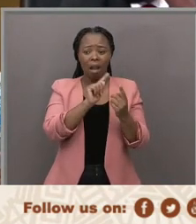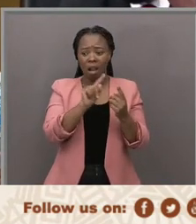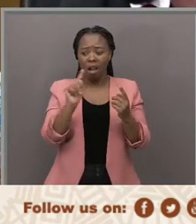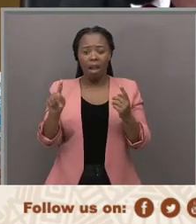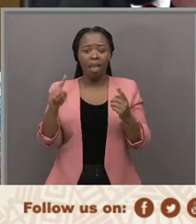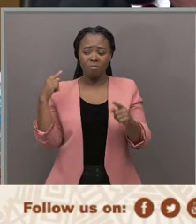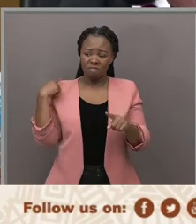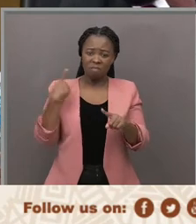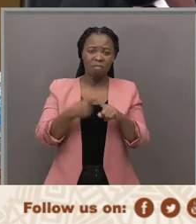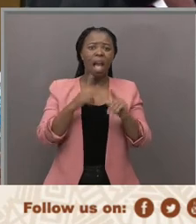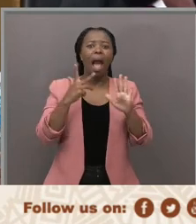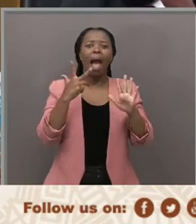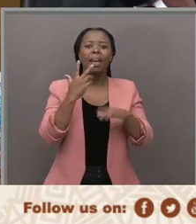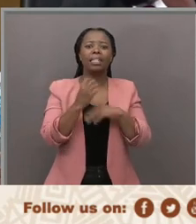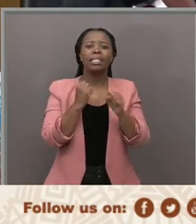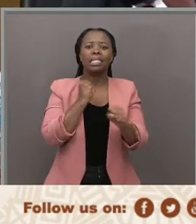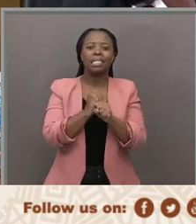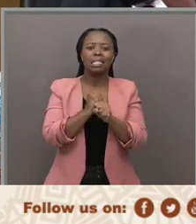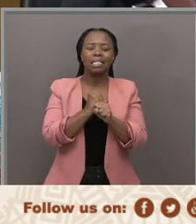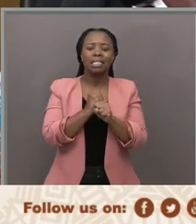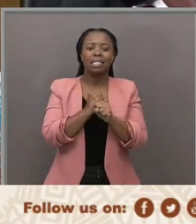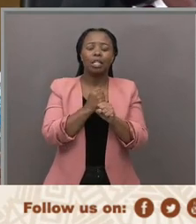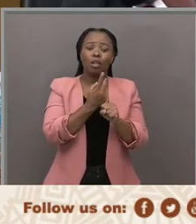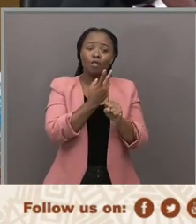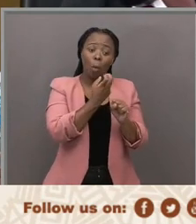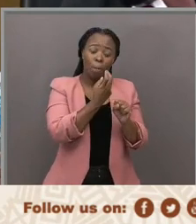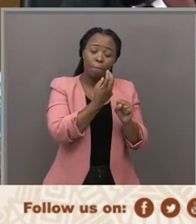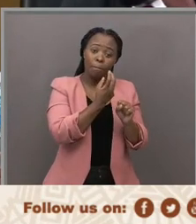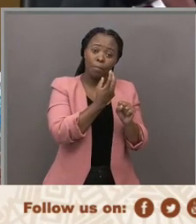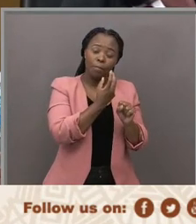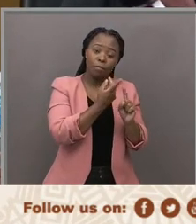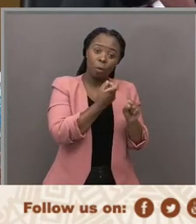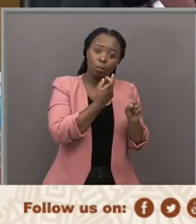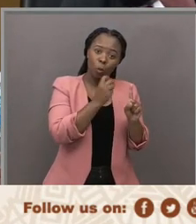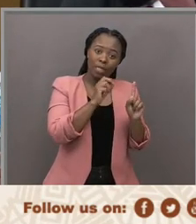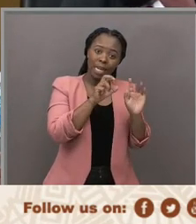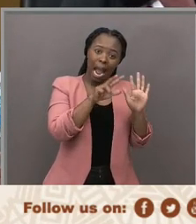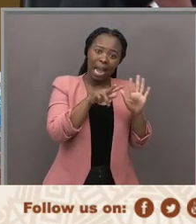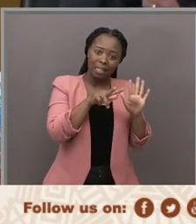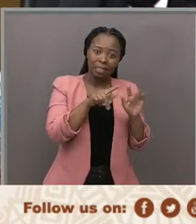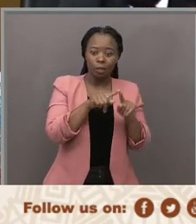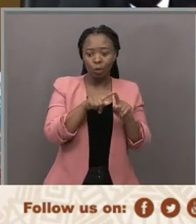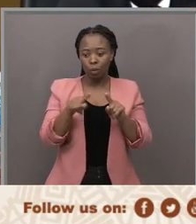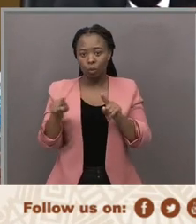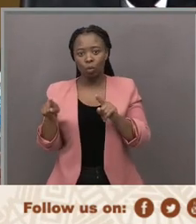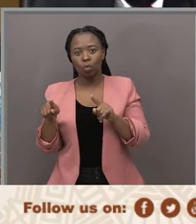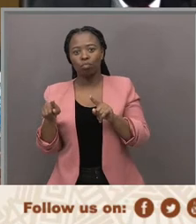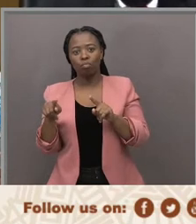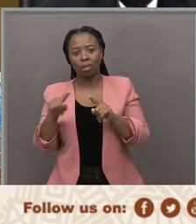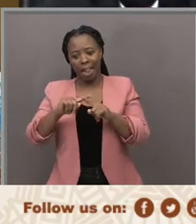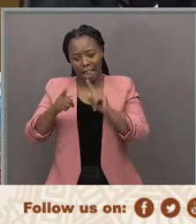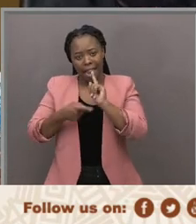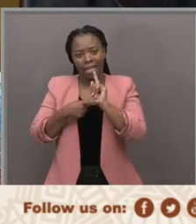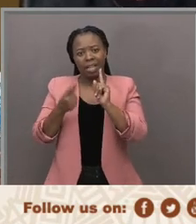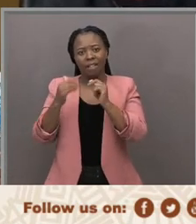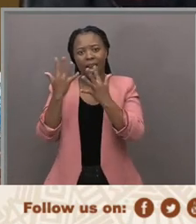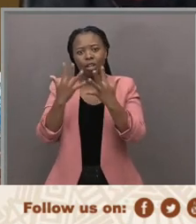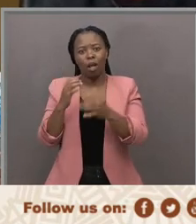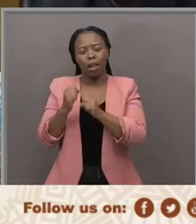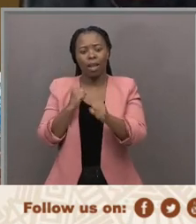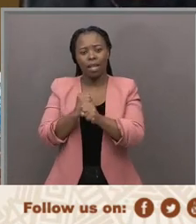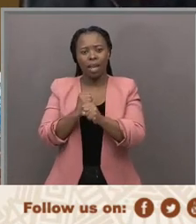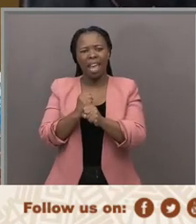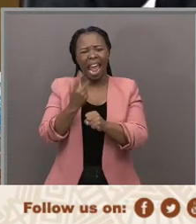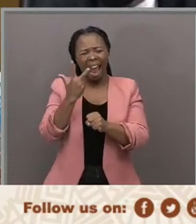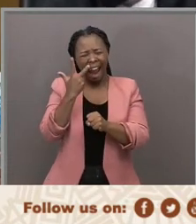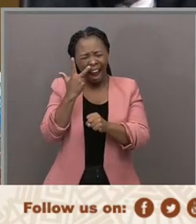over 8 years, from 2013 to this last financial year, for 8